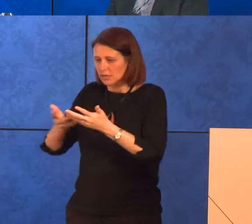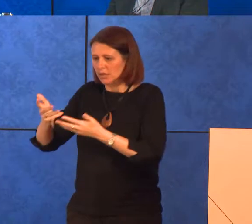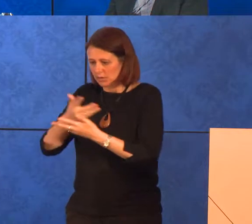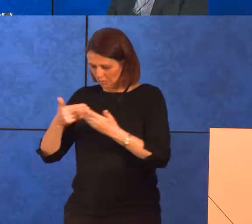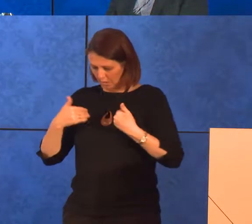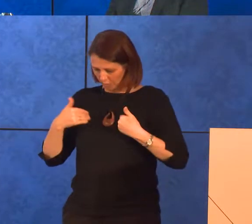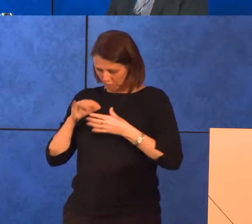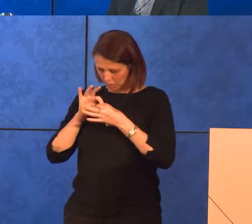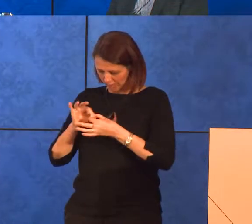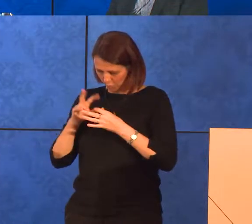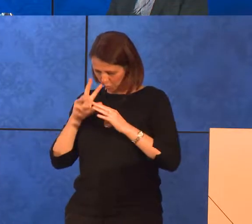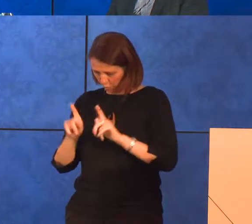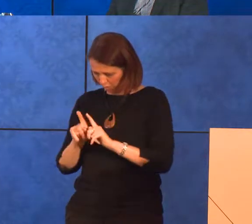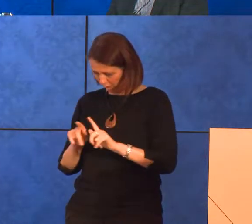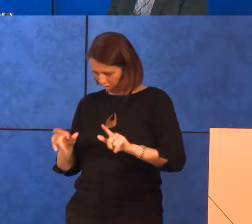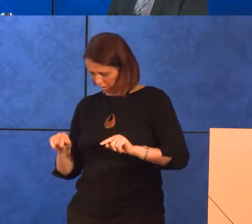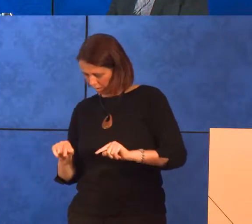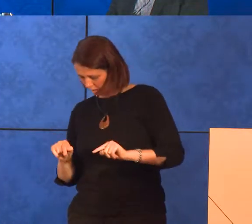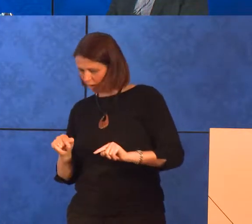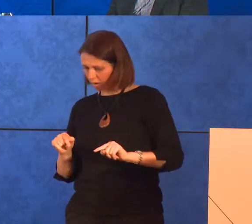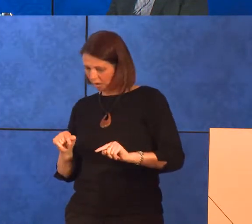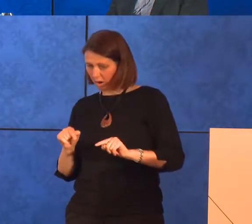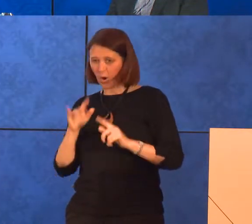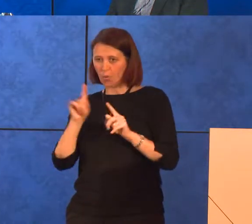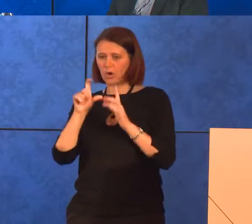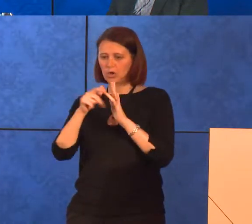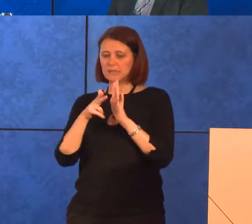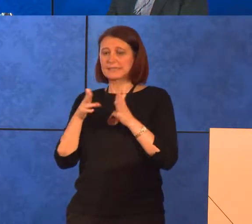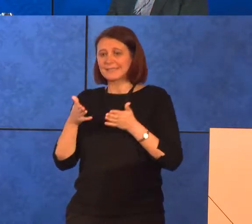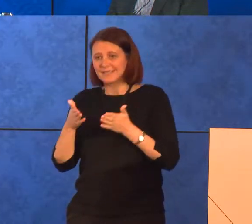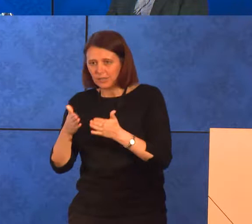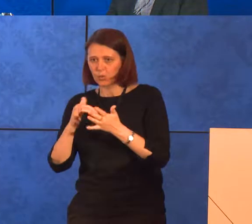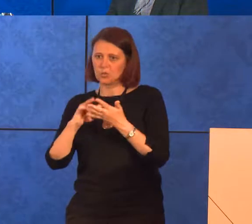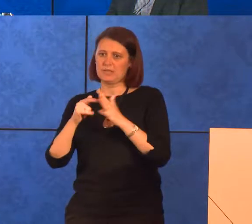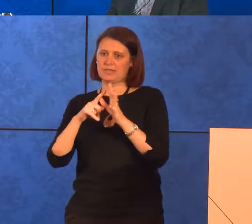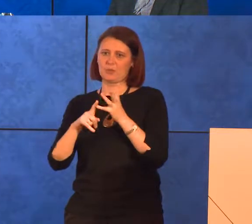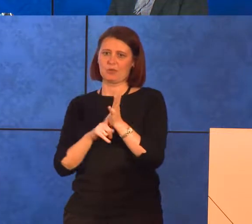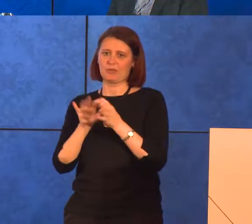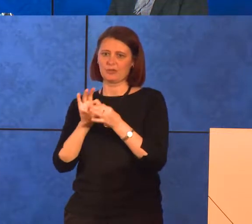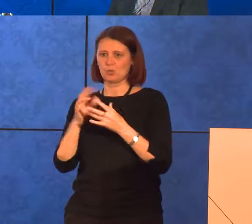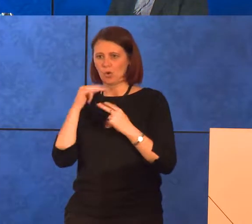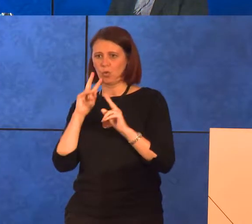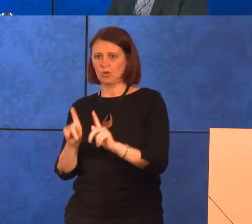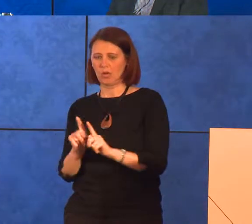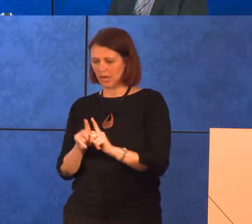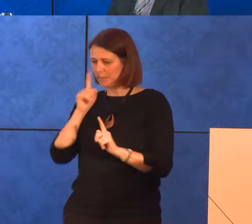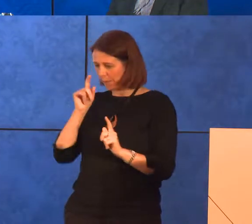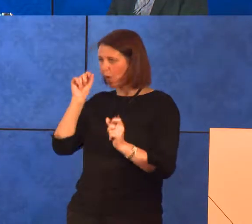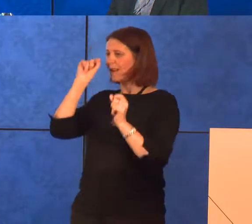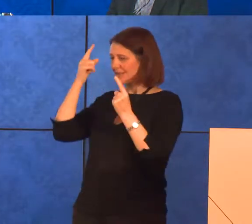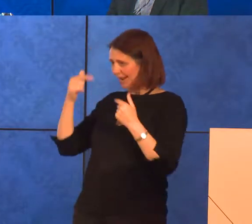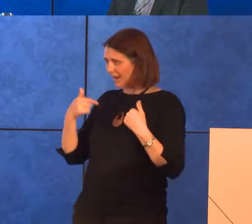healthy relationships might look like, what consensual sexual relationships might look like, people started to understand that what they